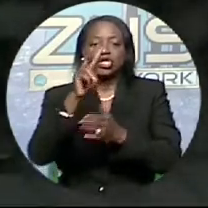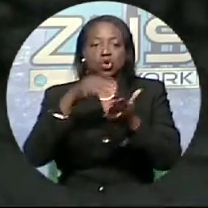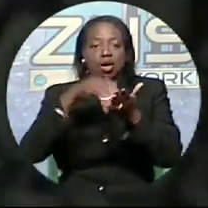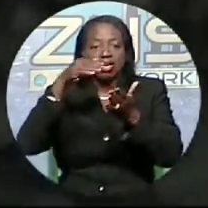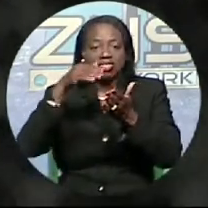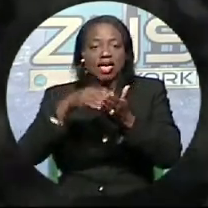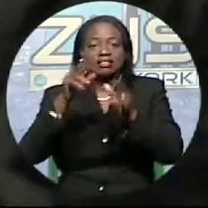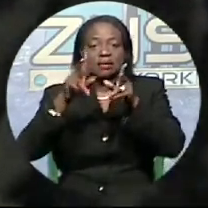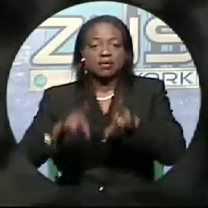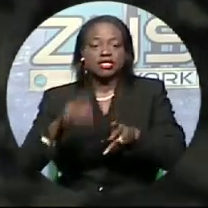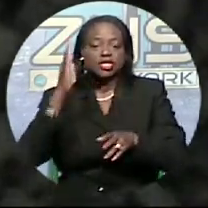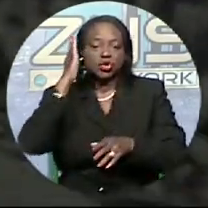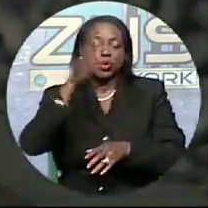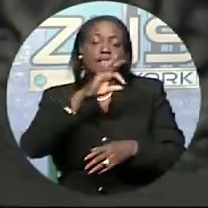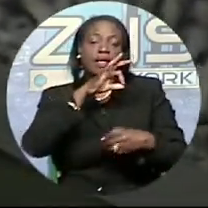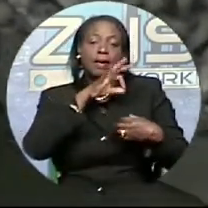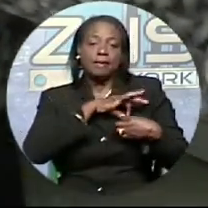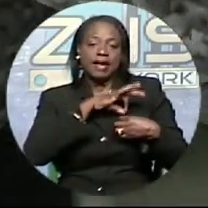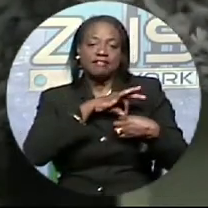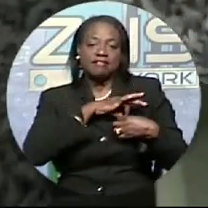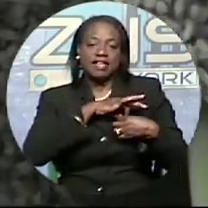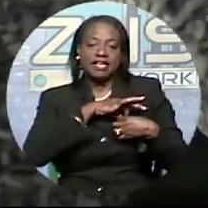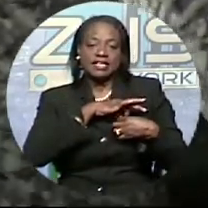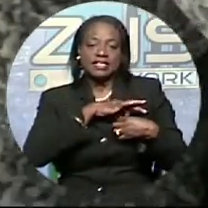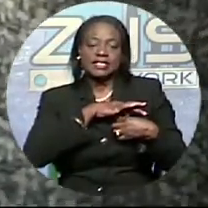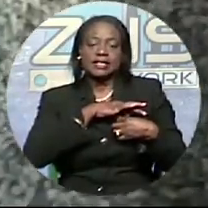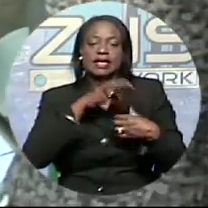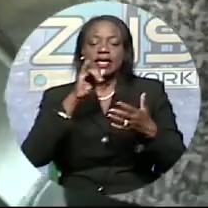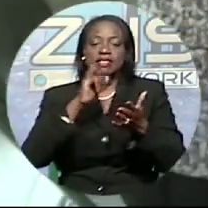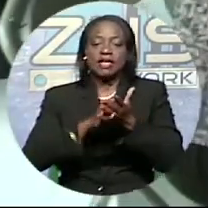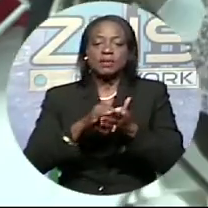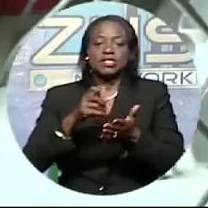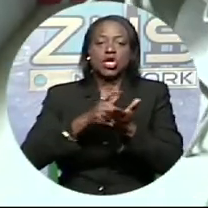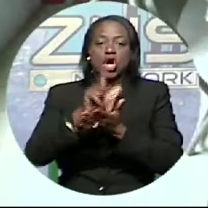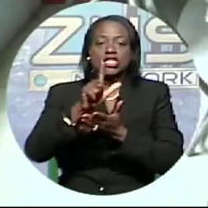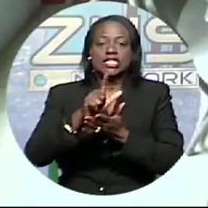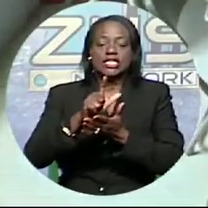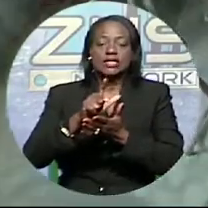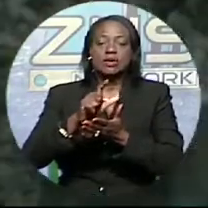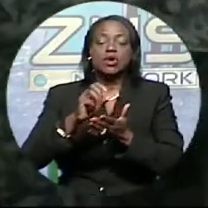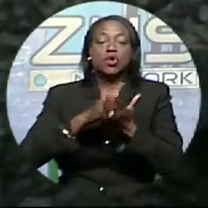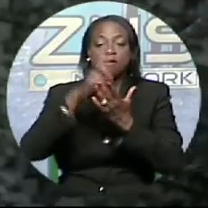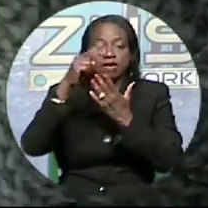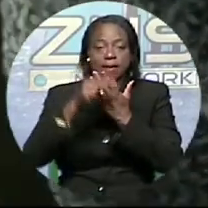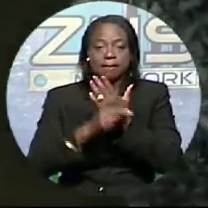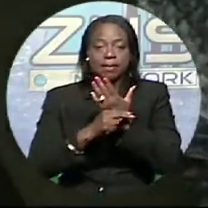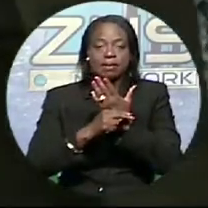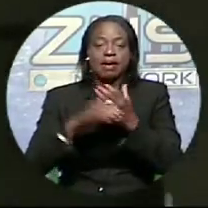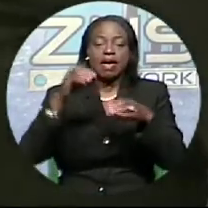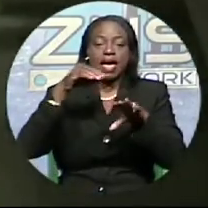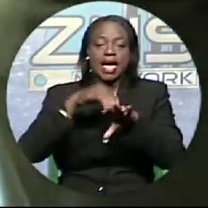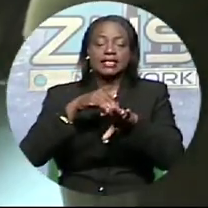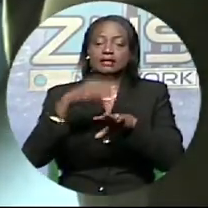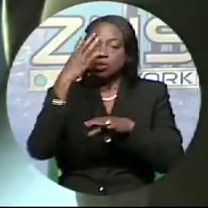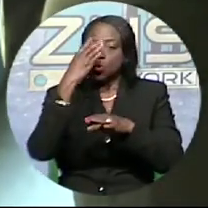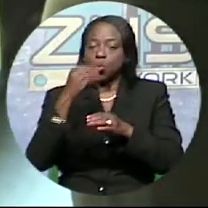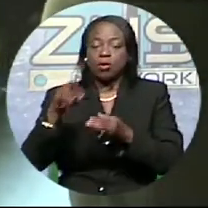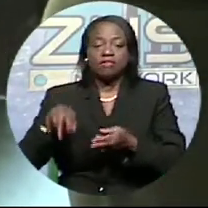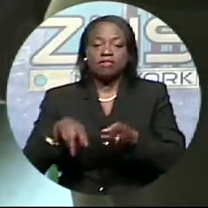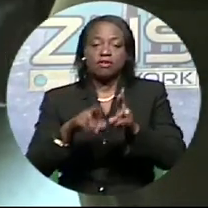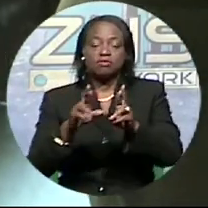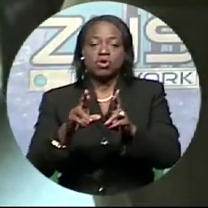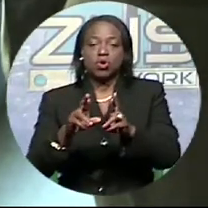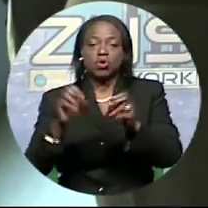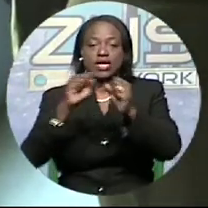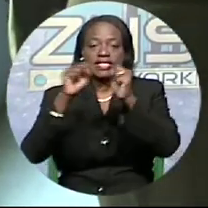the initiative that was launched at the Wolf Road Social Services Center in November. Minister of Social Services, the Honorable Melanie Griffin, says the